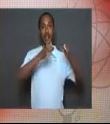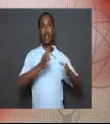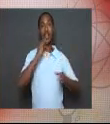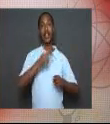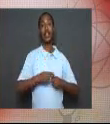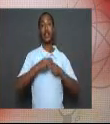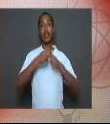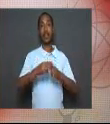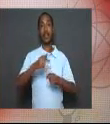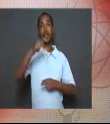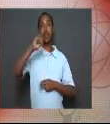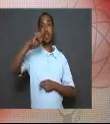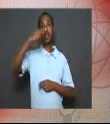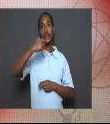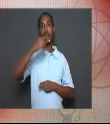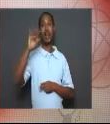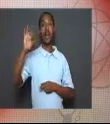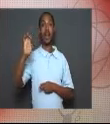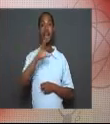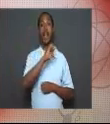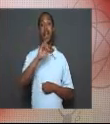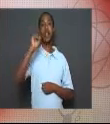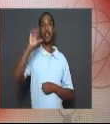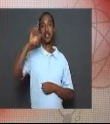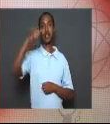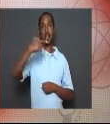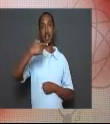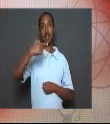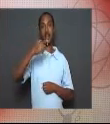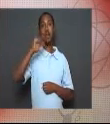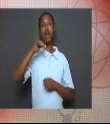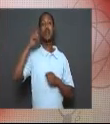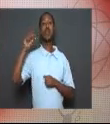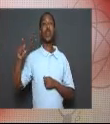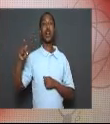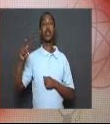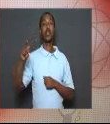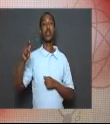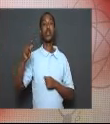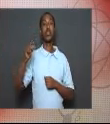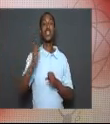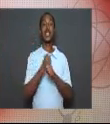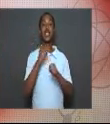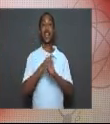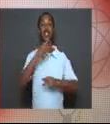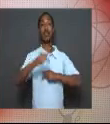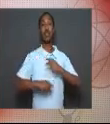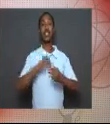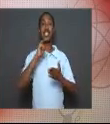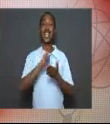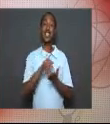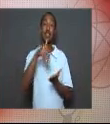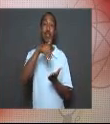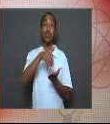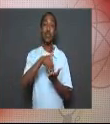blast furnace is called pig iron, and slag is a byproduct of the extraction